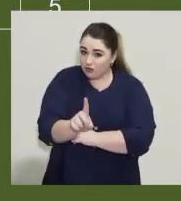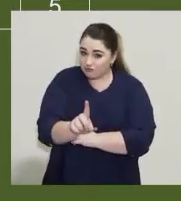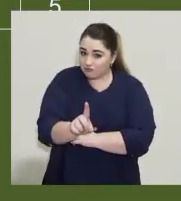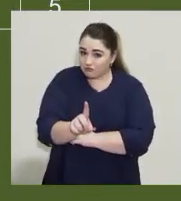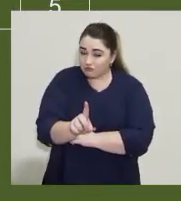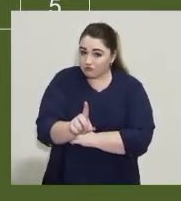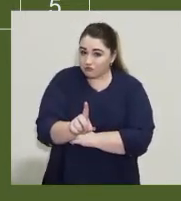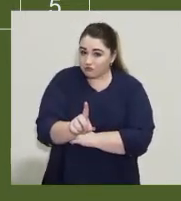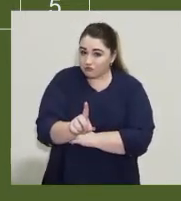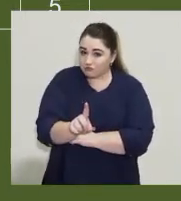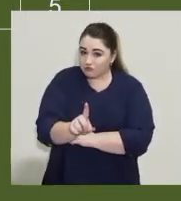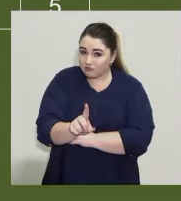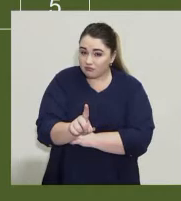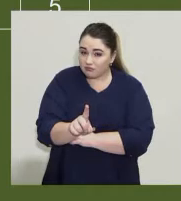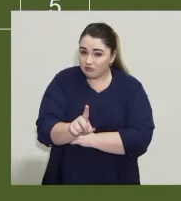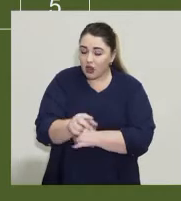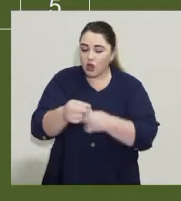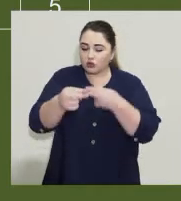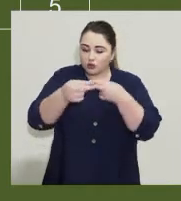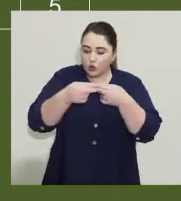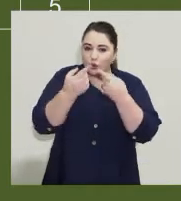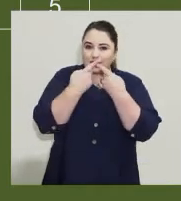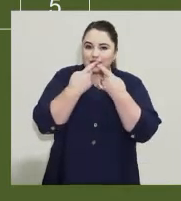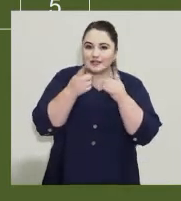question. It's always a